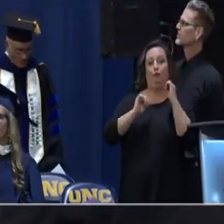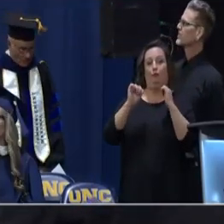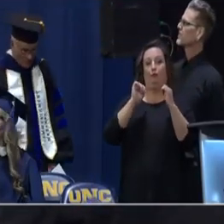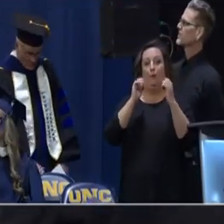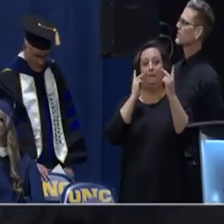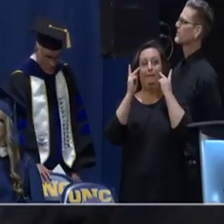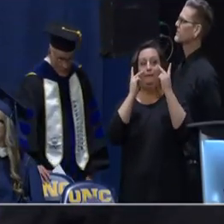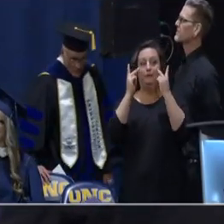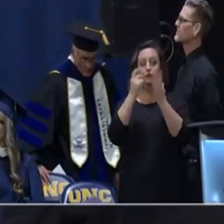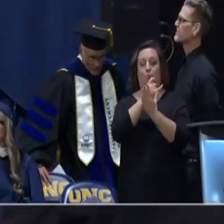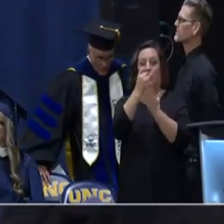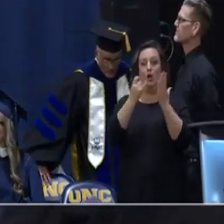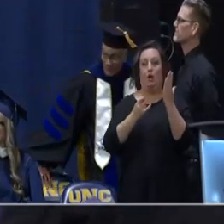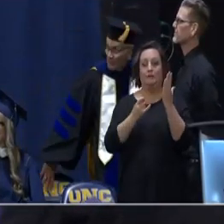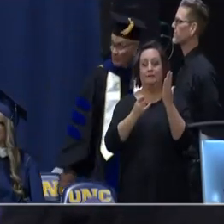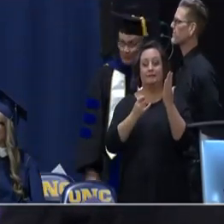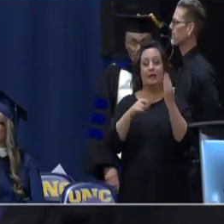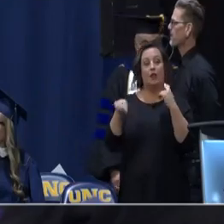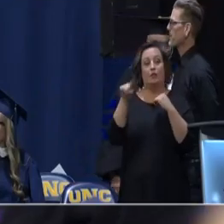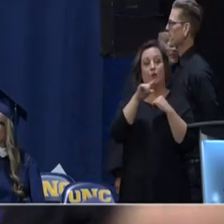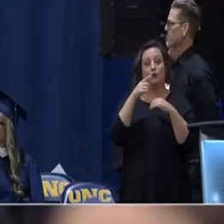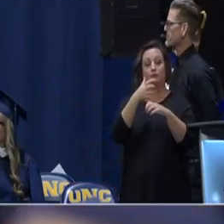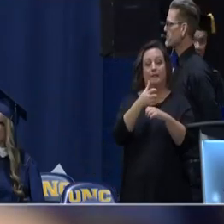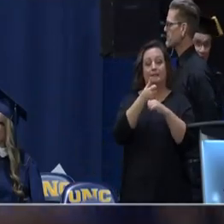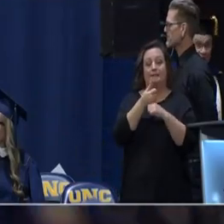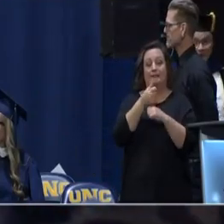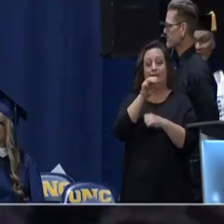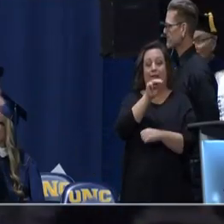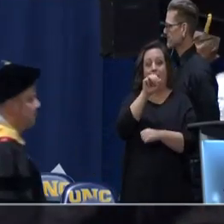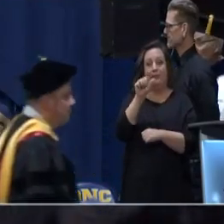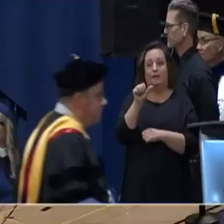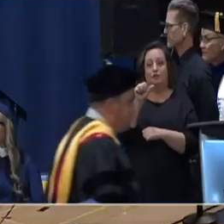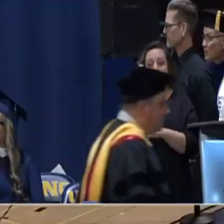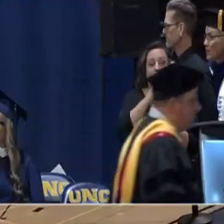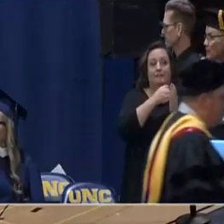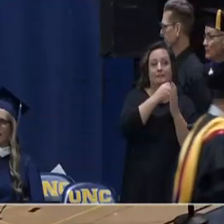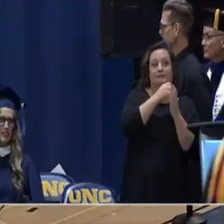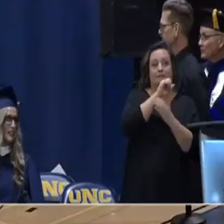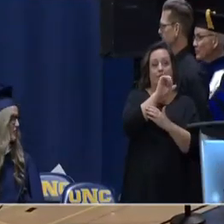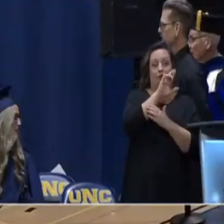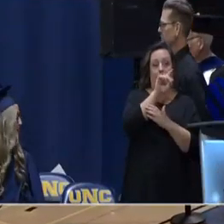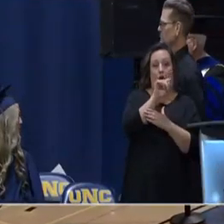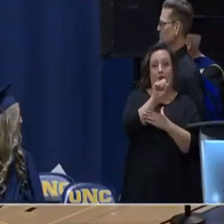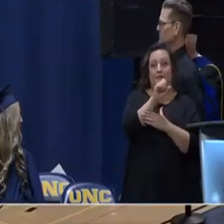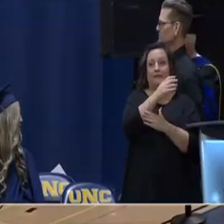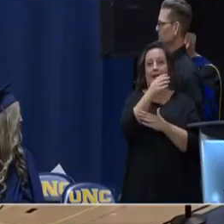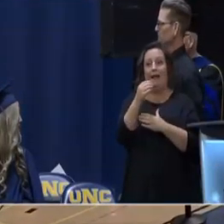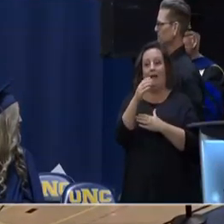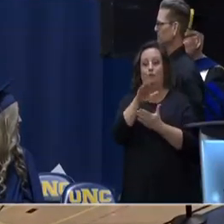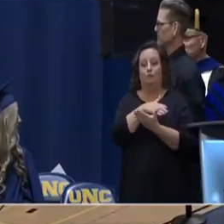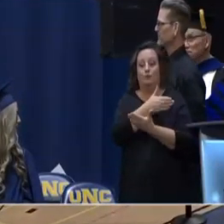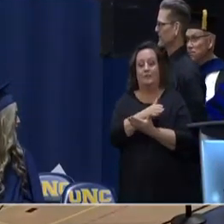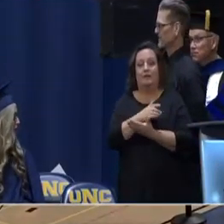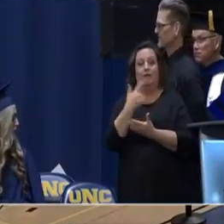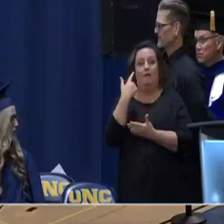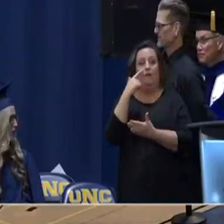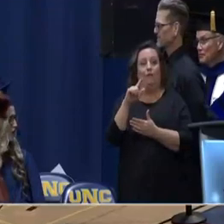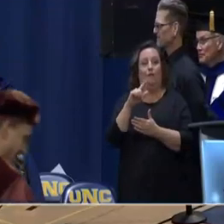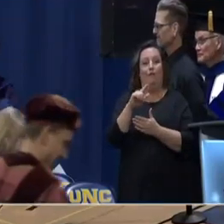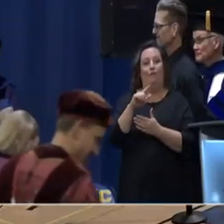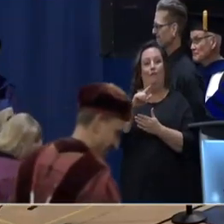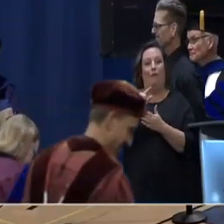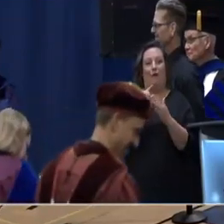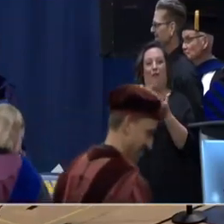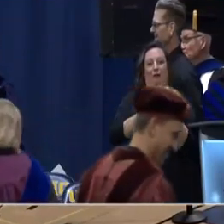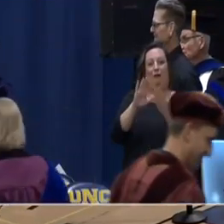candidates receiving Masters of Arts and Masters of Music degrees from the College of Performing and Visual Arts